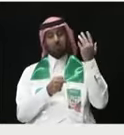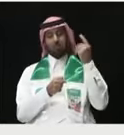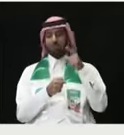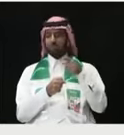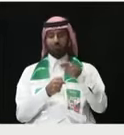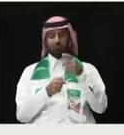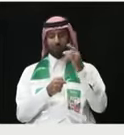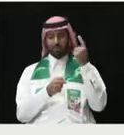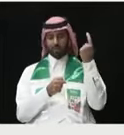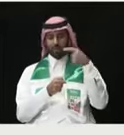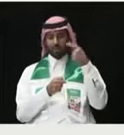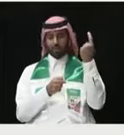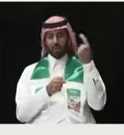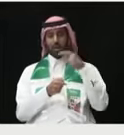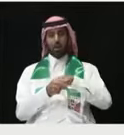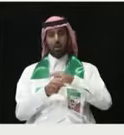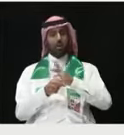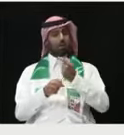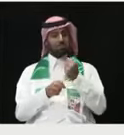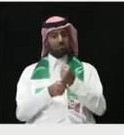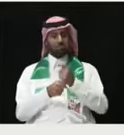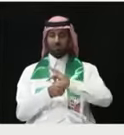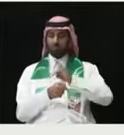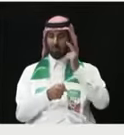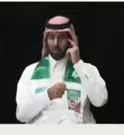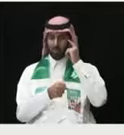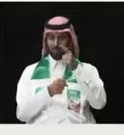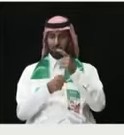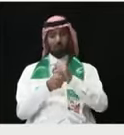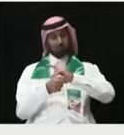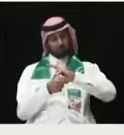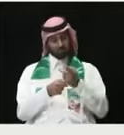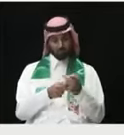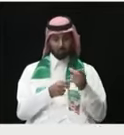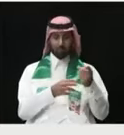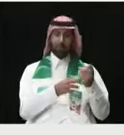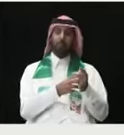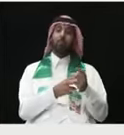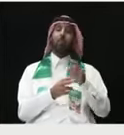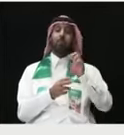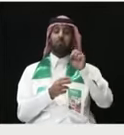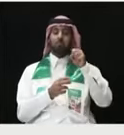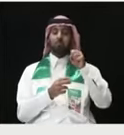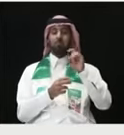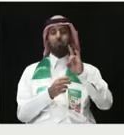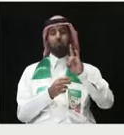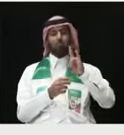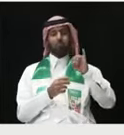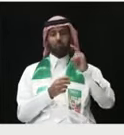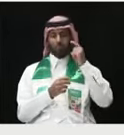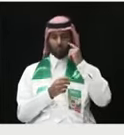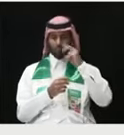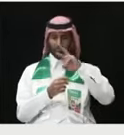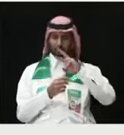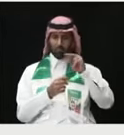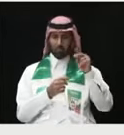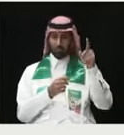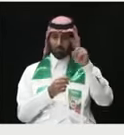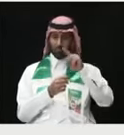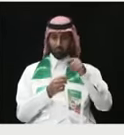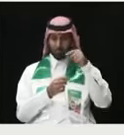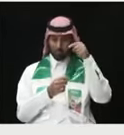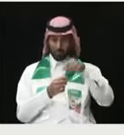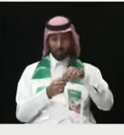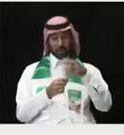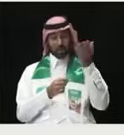at 10. So let's change it into a yes/no question. Was he working? And